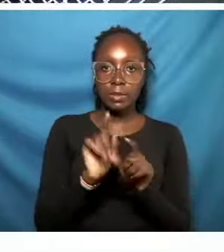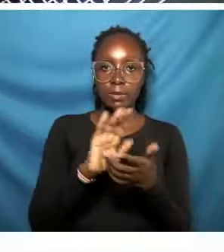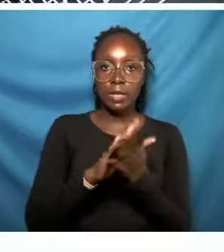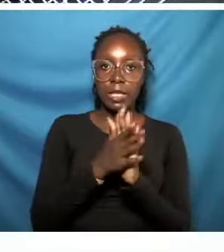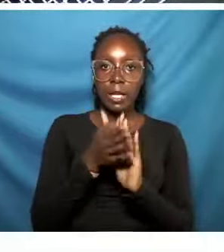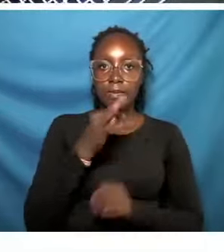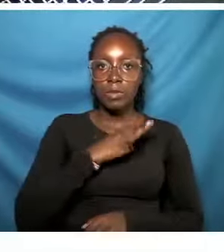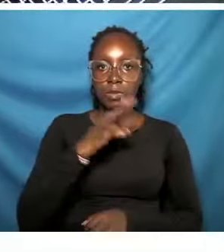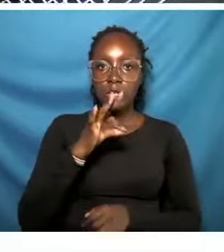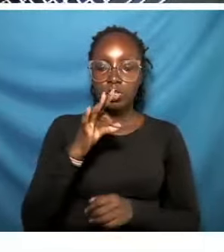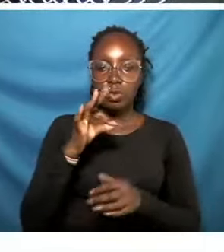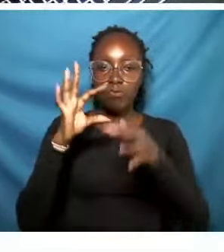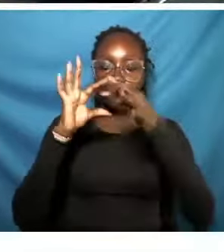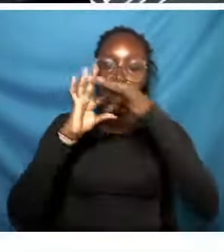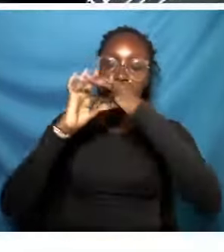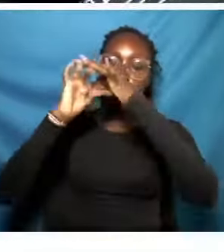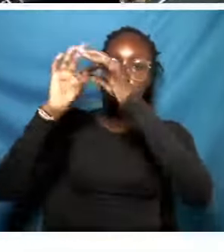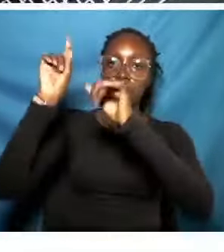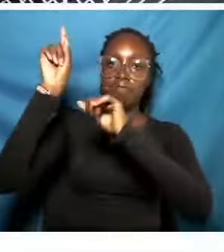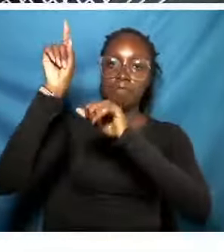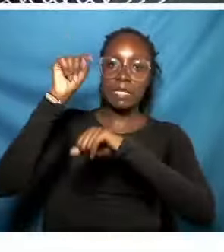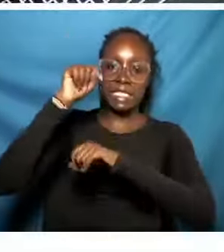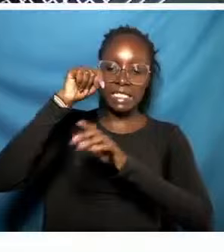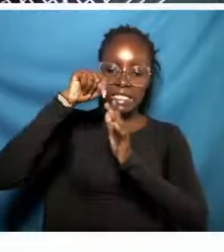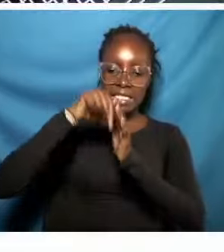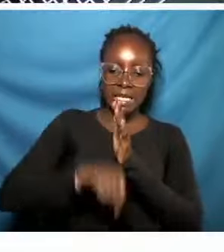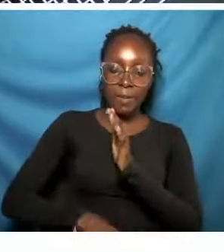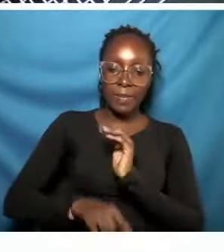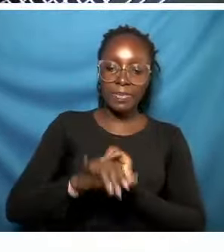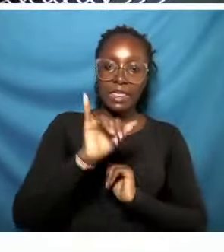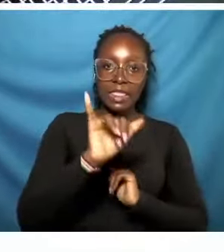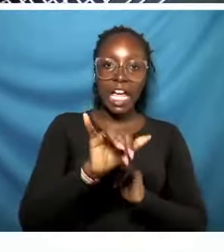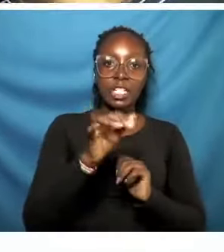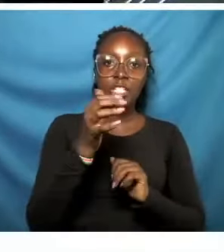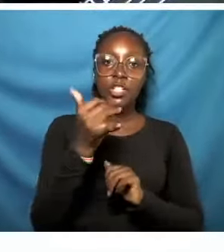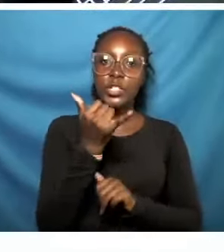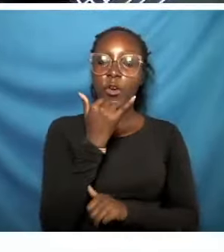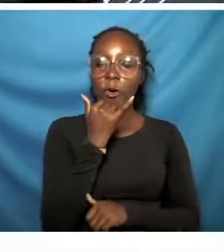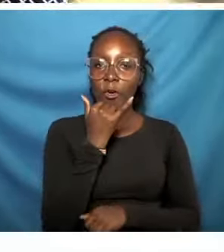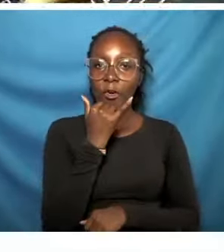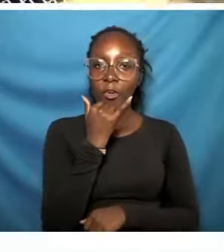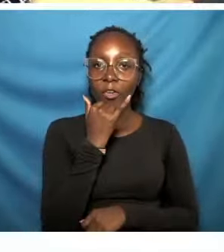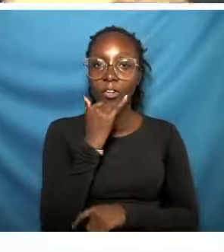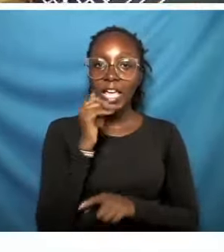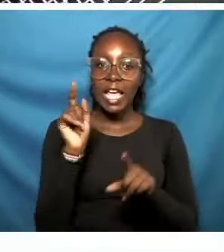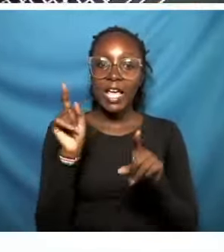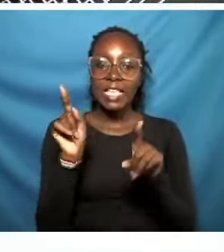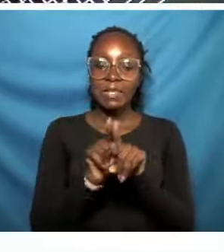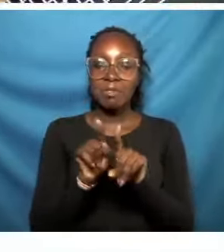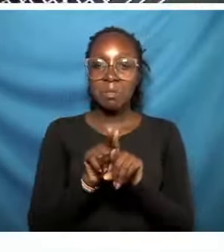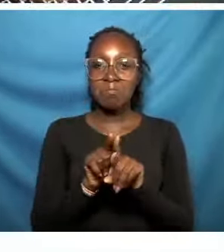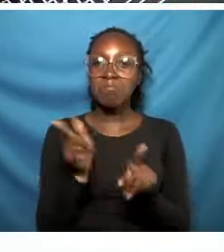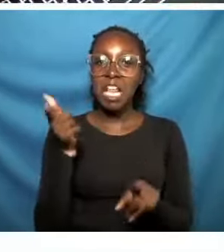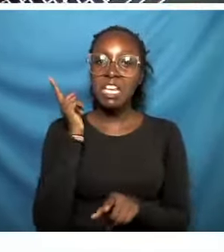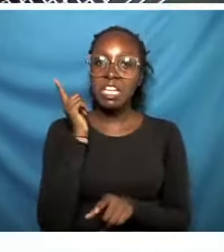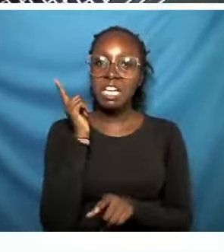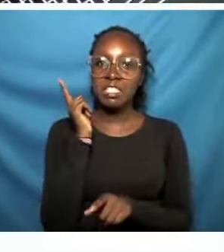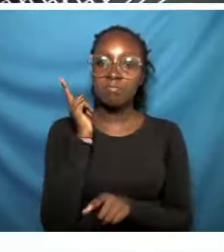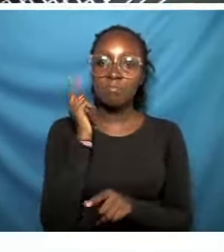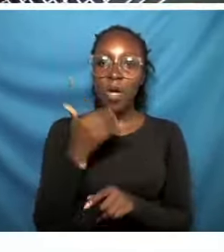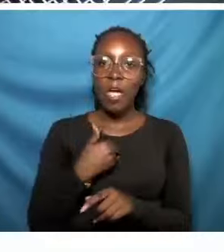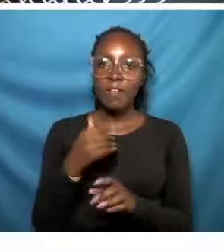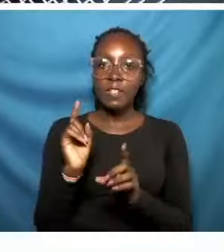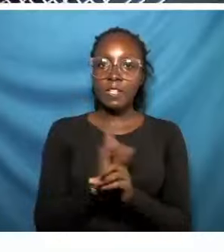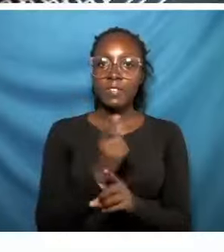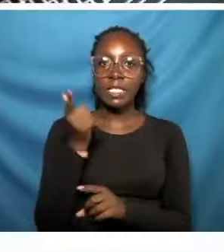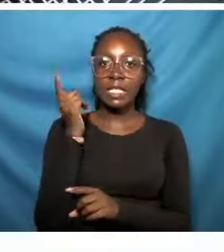and connecting with Him deeper. That was actually wrong as well. But also legalism. So we have different types of legalism